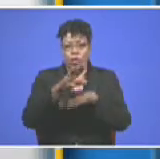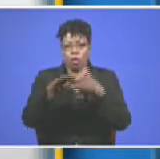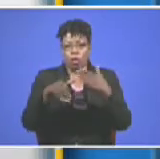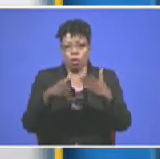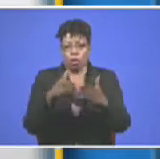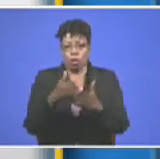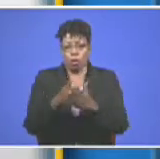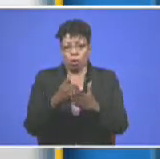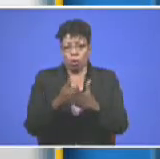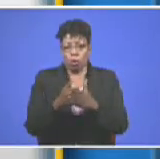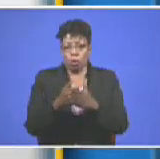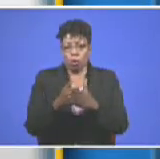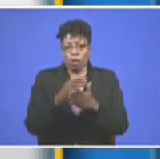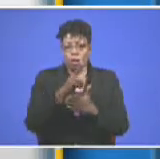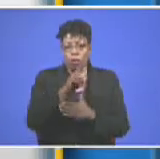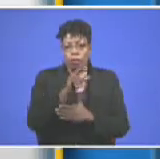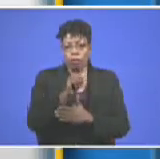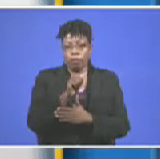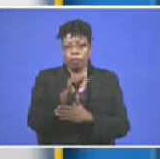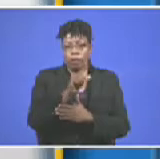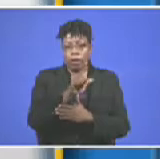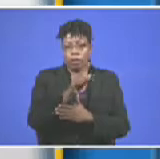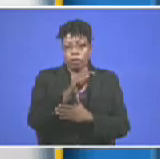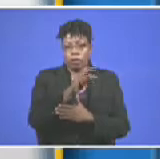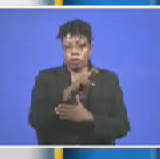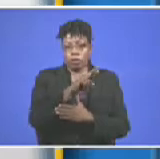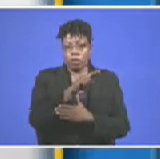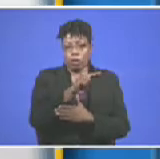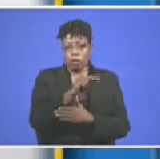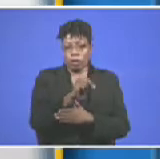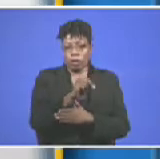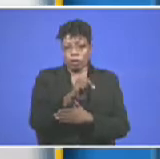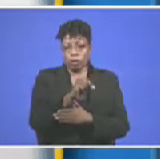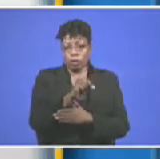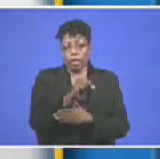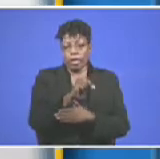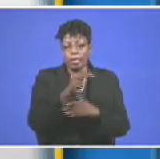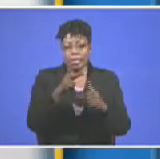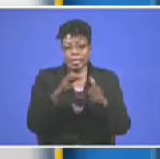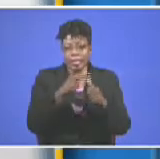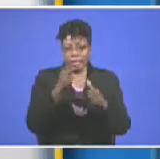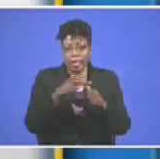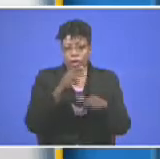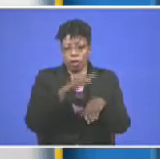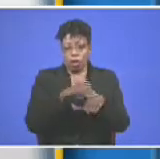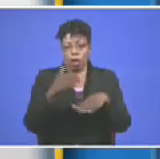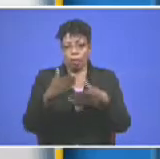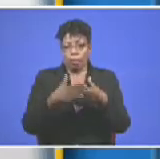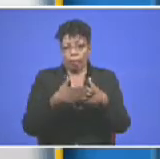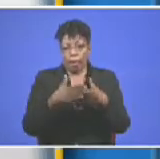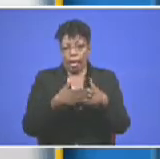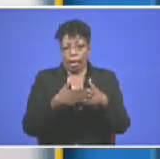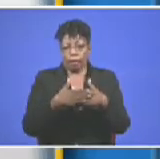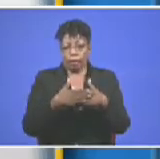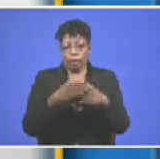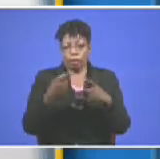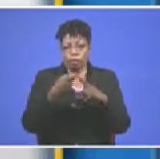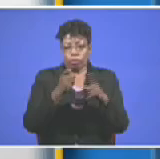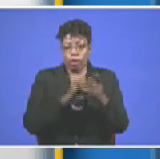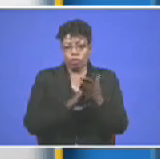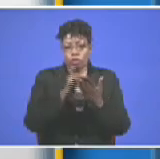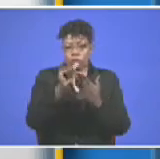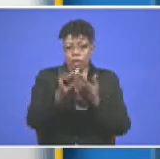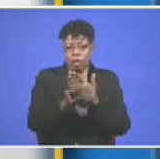of valsartan from circulation following a second recall by drug maker Mylan Pharmaceuticals since July.